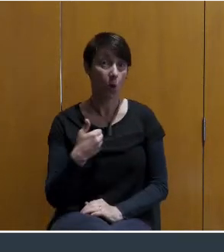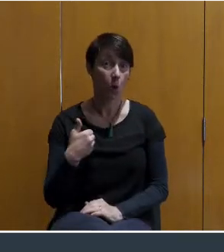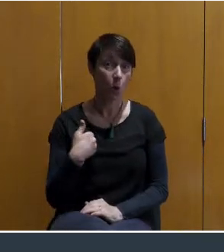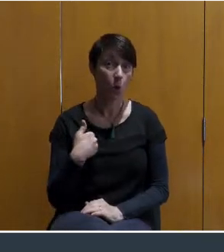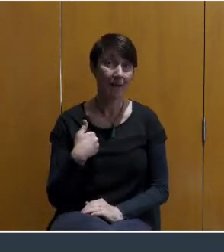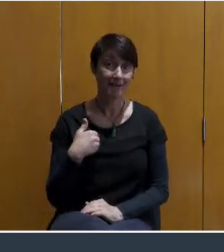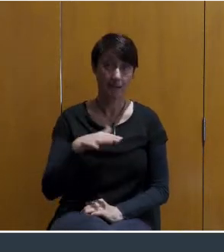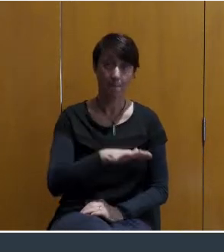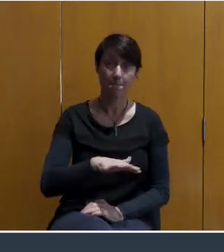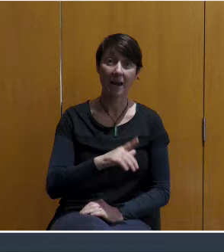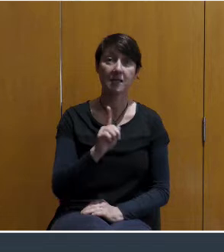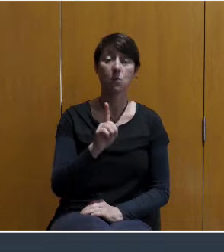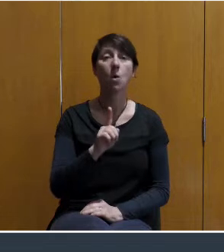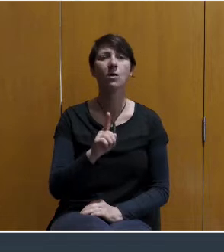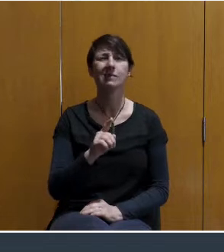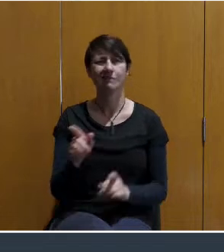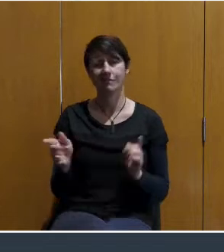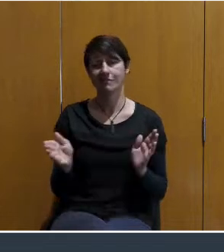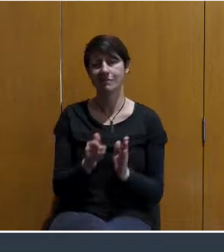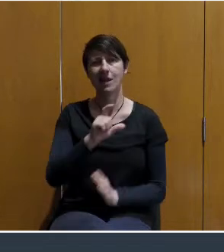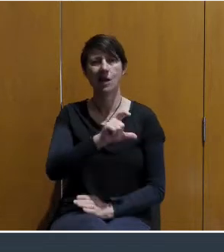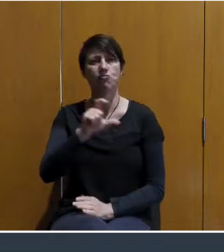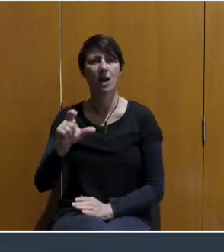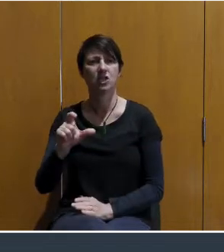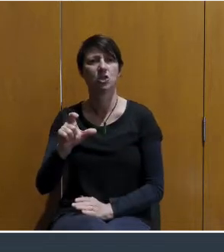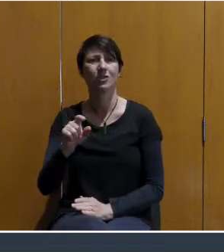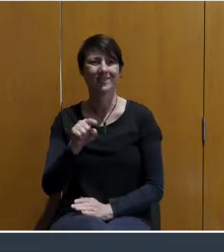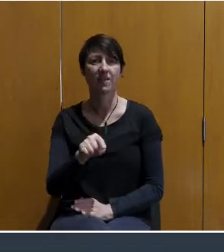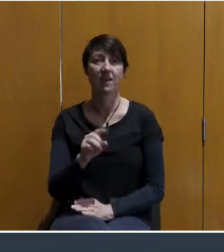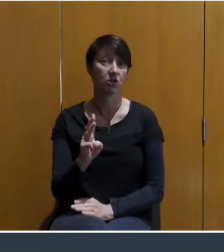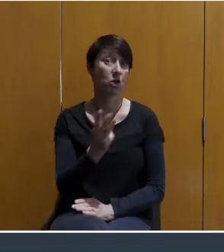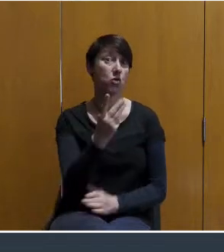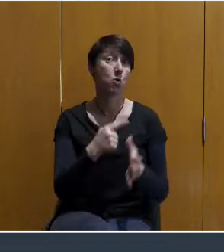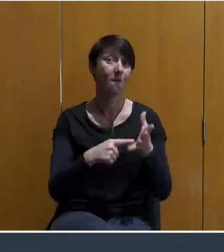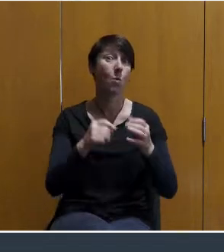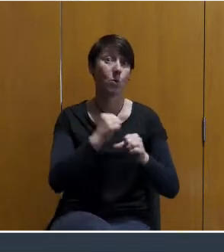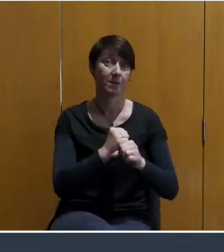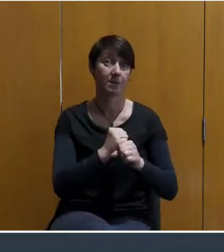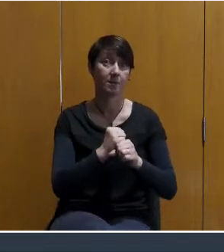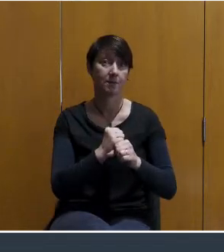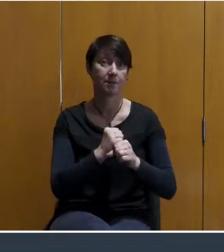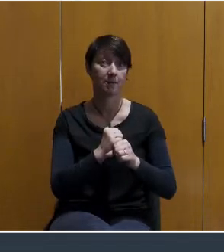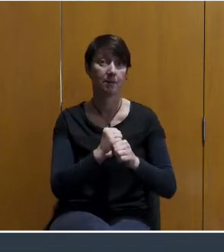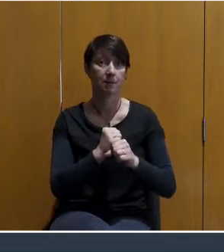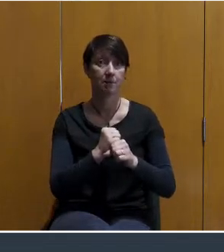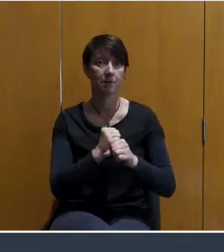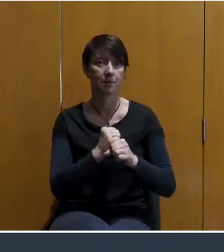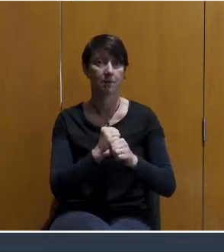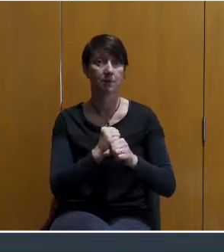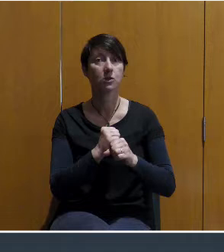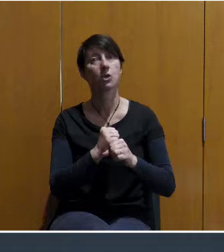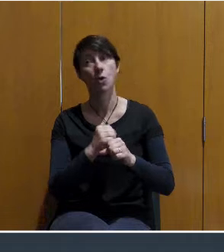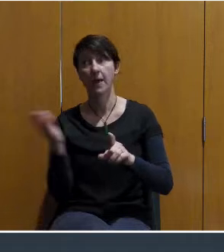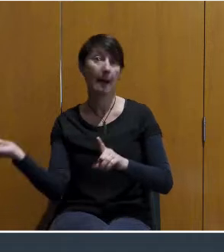Birdlings Flat on the 3rd of August. So with July, the birds are they're back, but they're actually posturing,